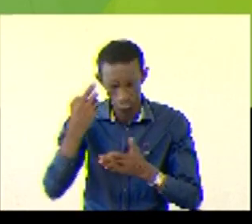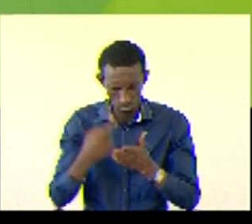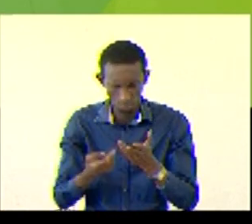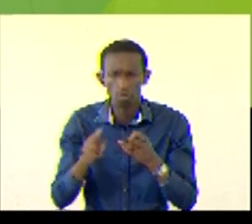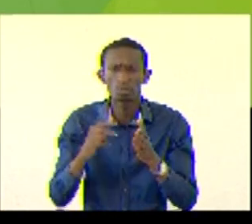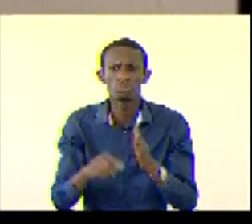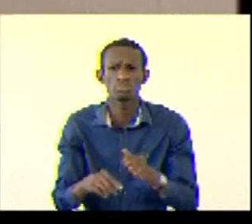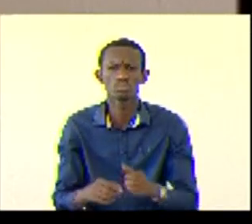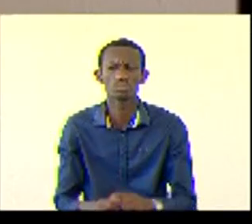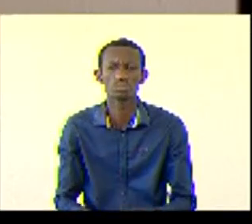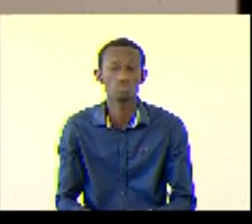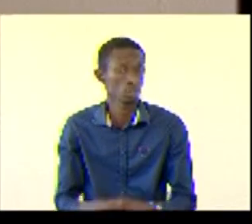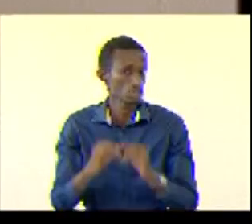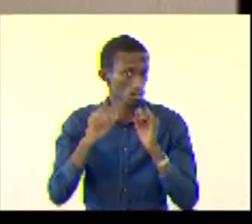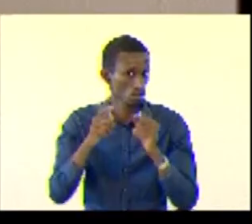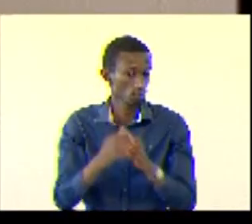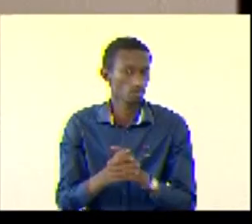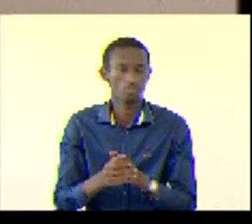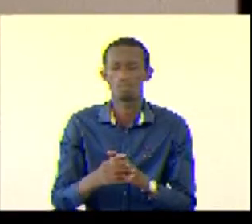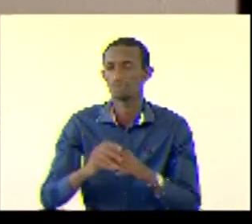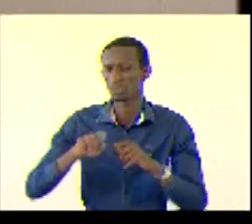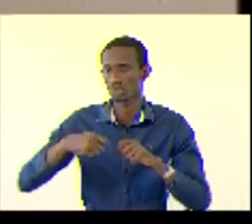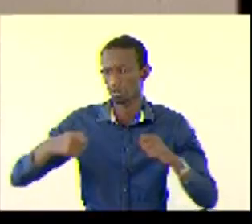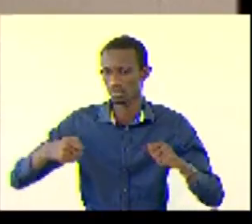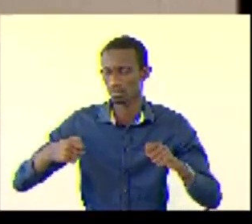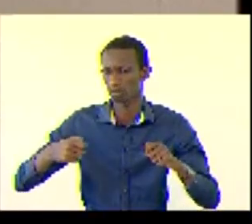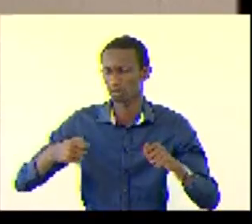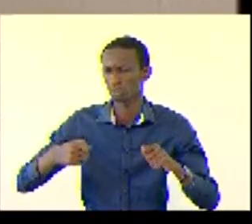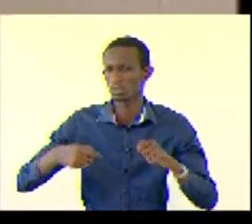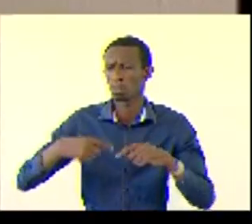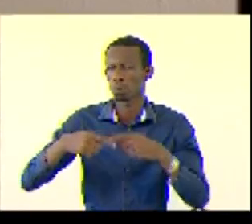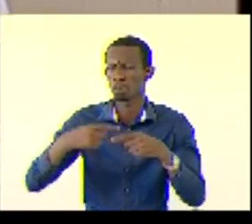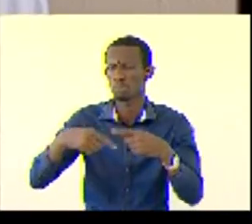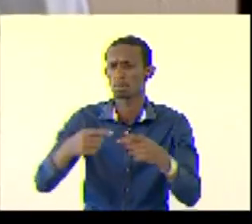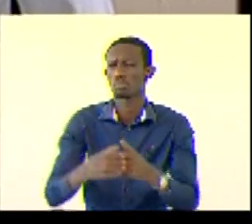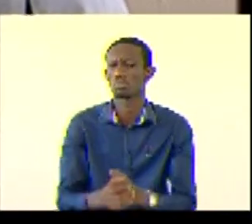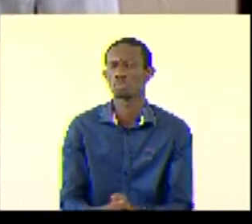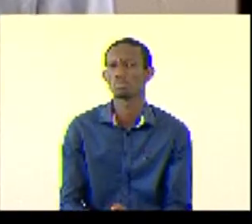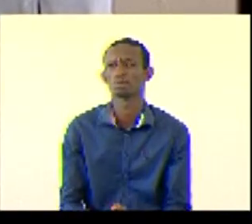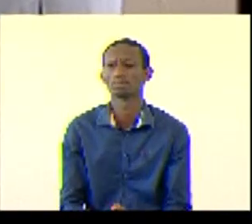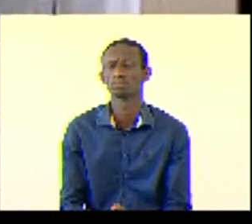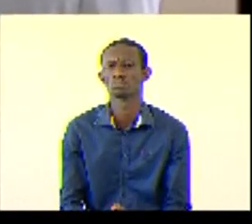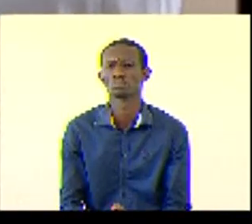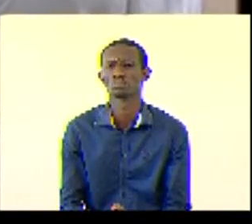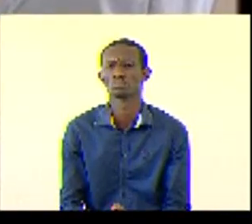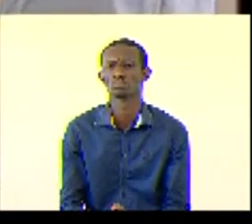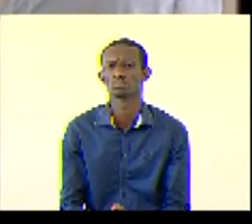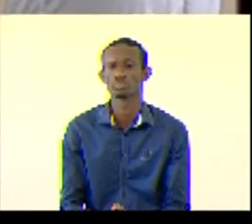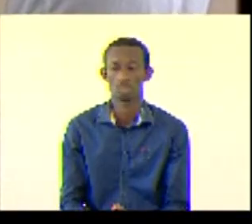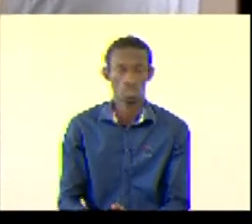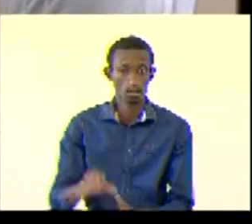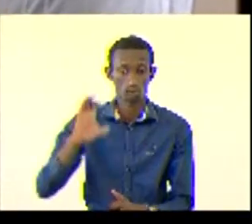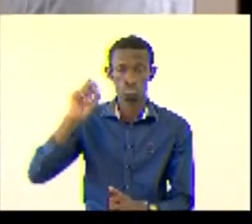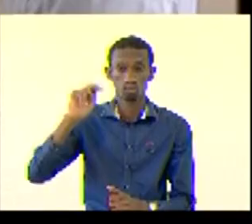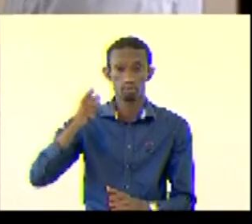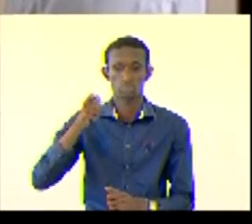proceeds? When the reaction is proceeding, the concentration of hydrogen peroxide is reducing. So